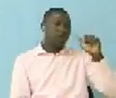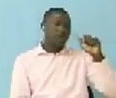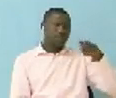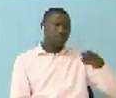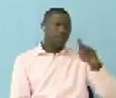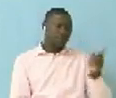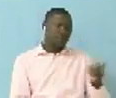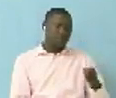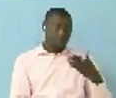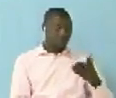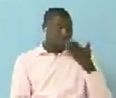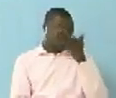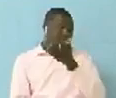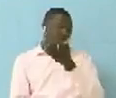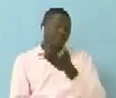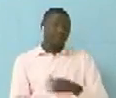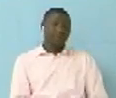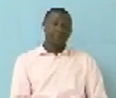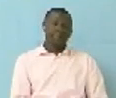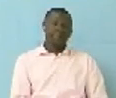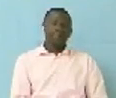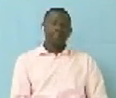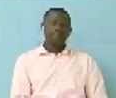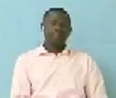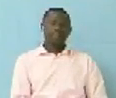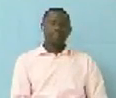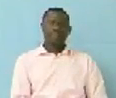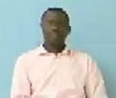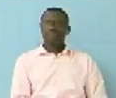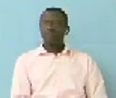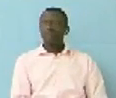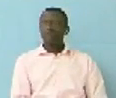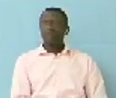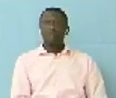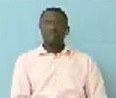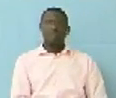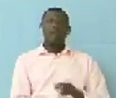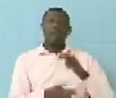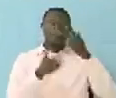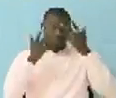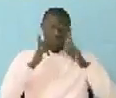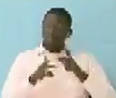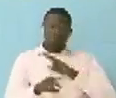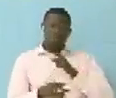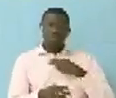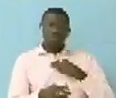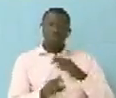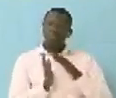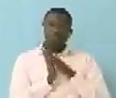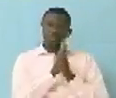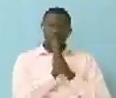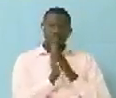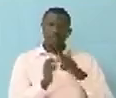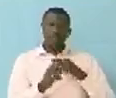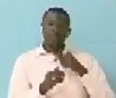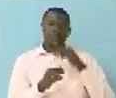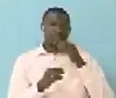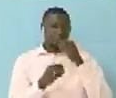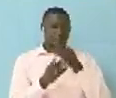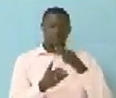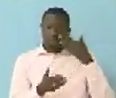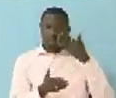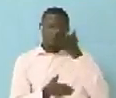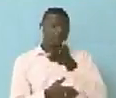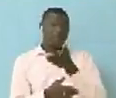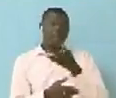there. And so I will not dispute his presence. If witnesses testified before this commission that they were there and